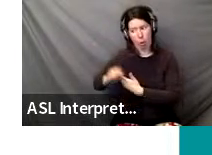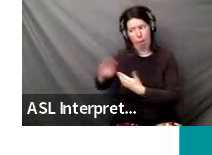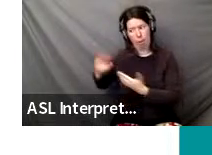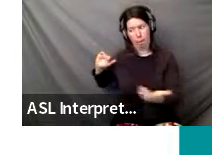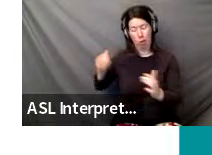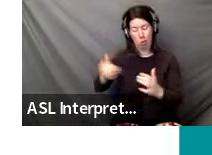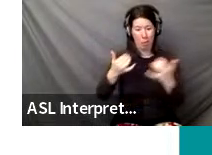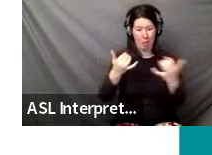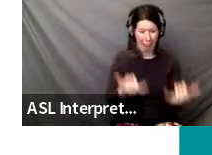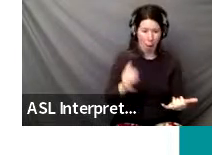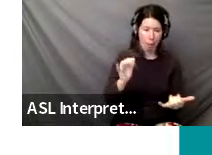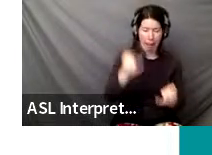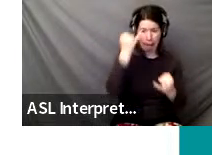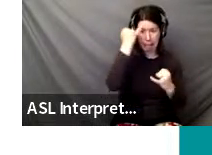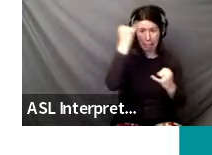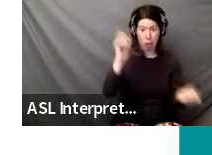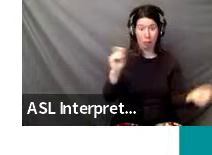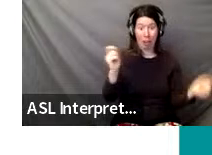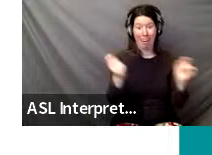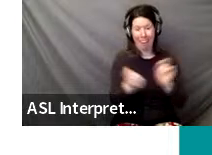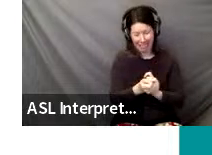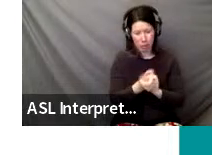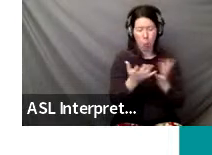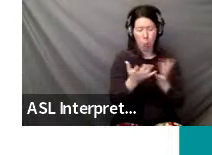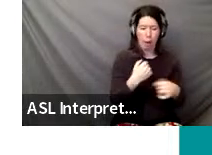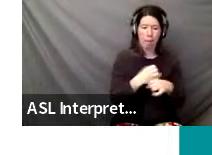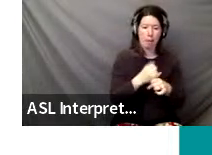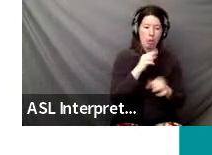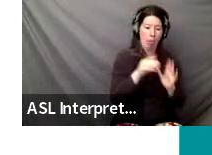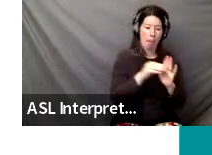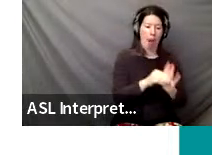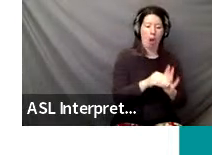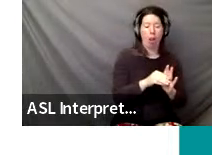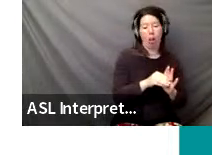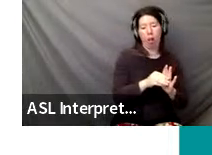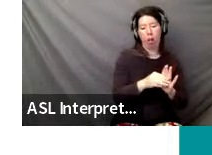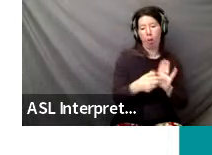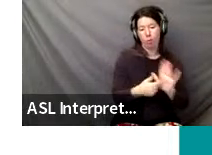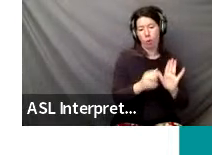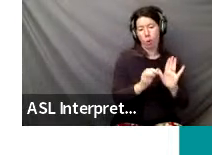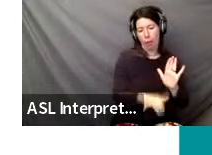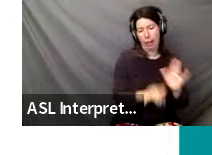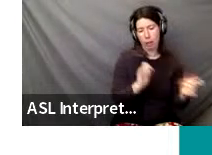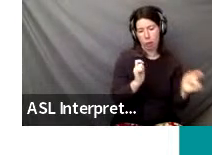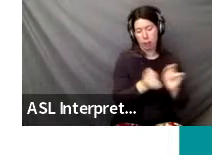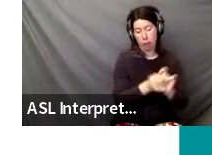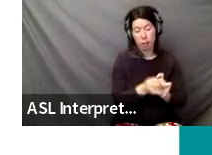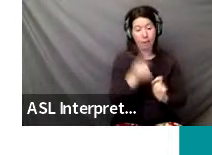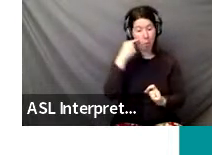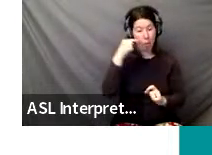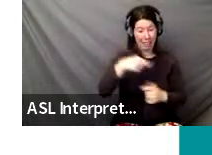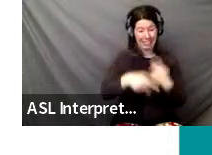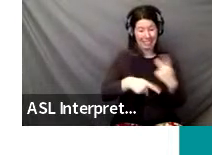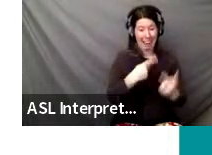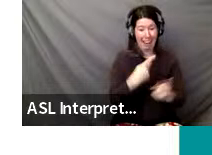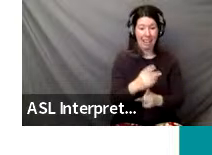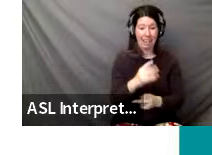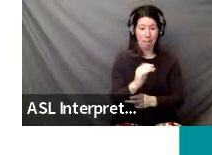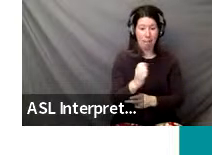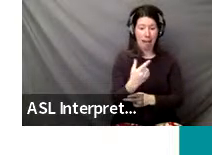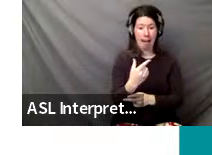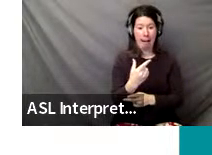and so we want to make sure our modeling is capturing that. But on a mega program like this, cost estimating